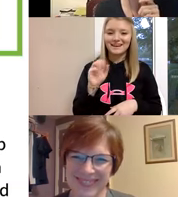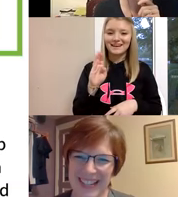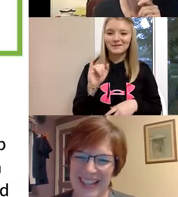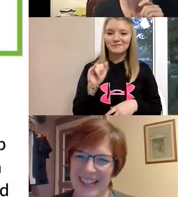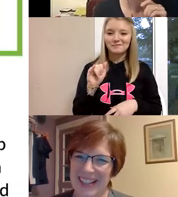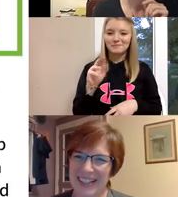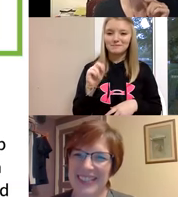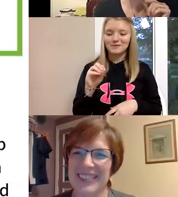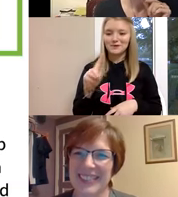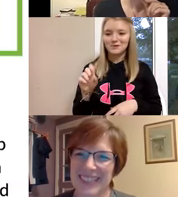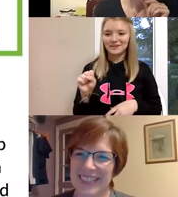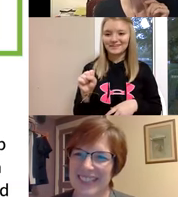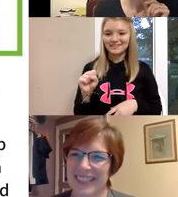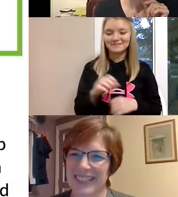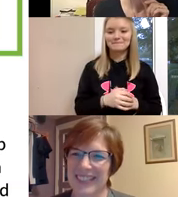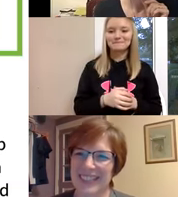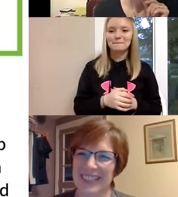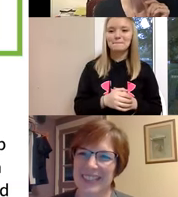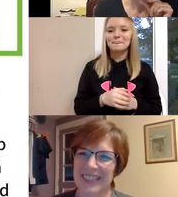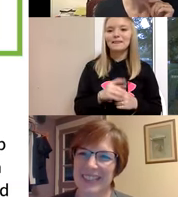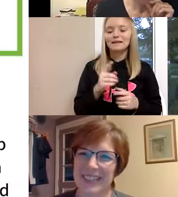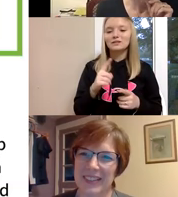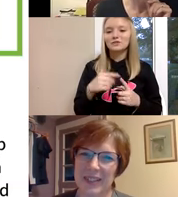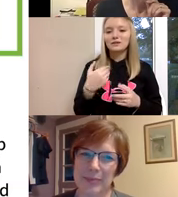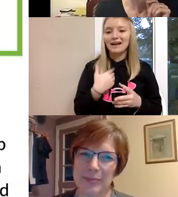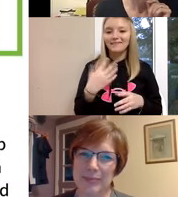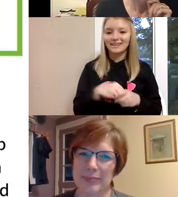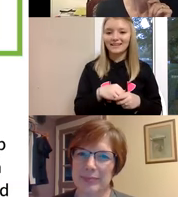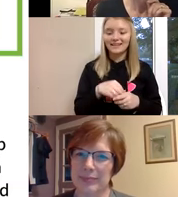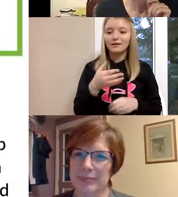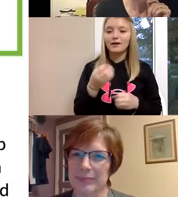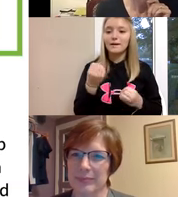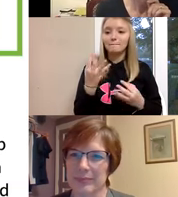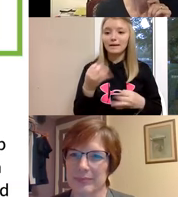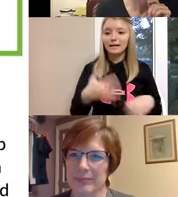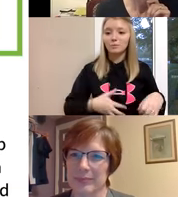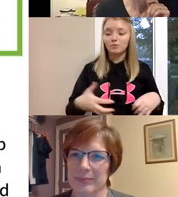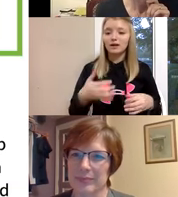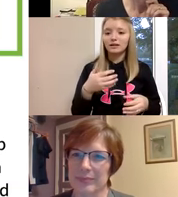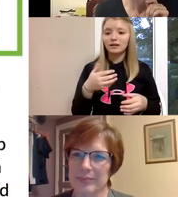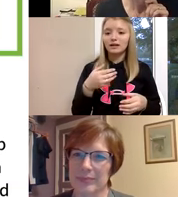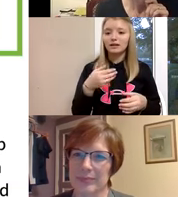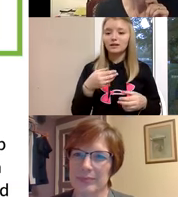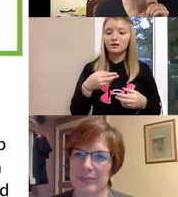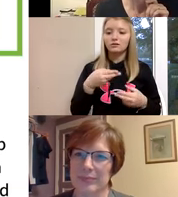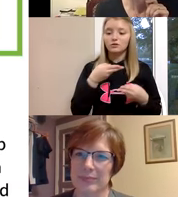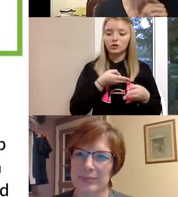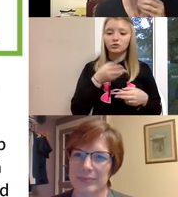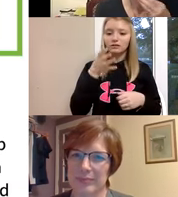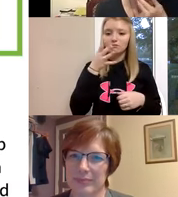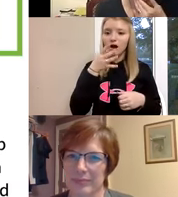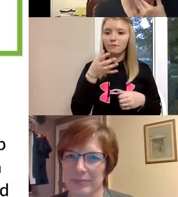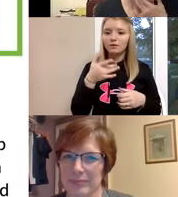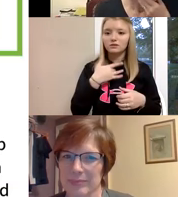cannabinoids, to have it in there. And many pregnant and nursing mamas feel safe to use Nature's Ultra.